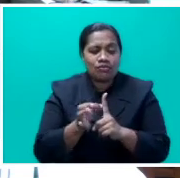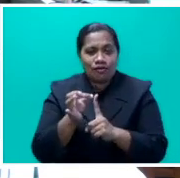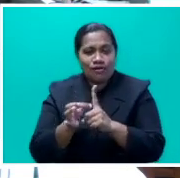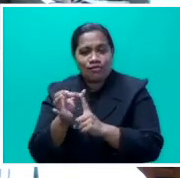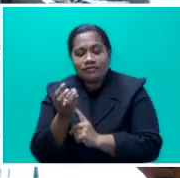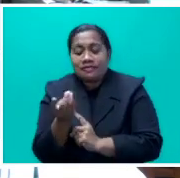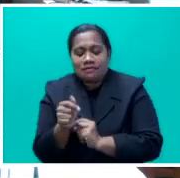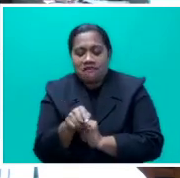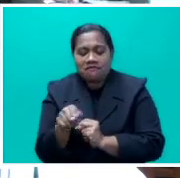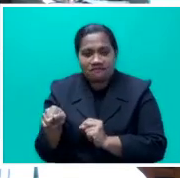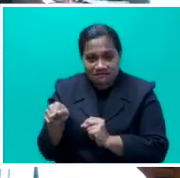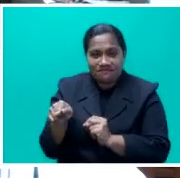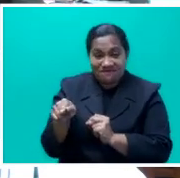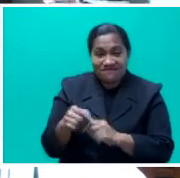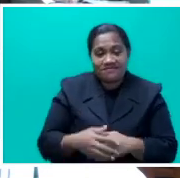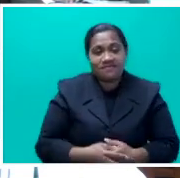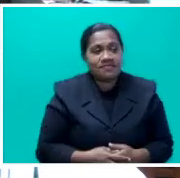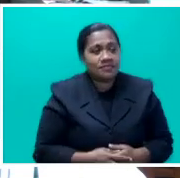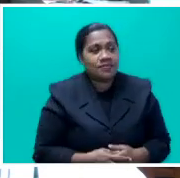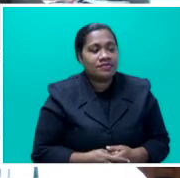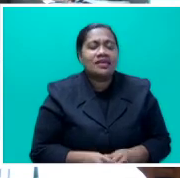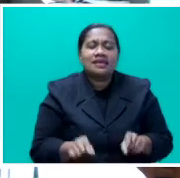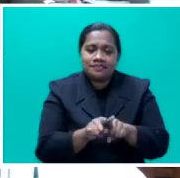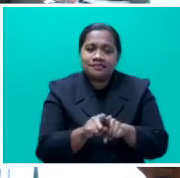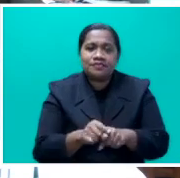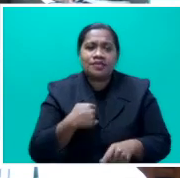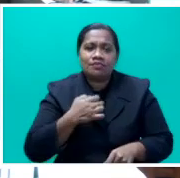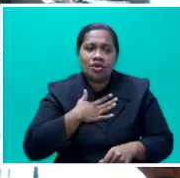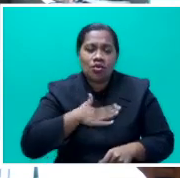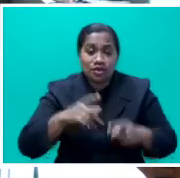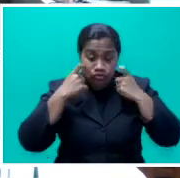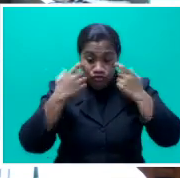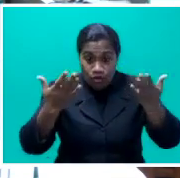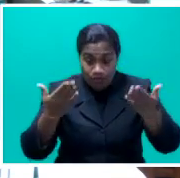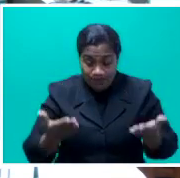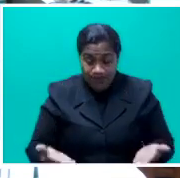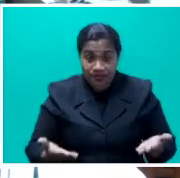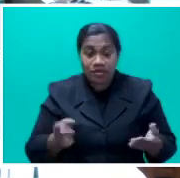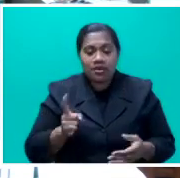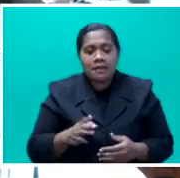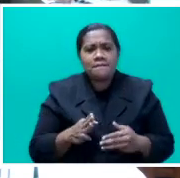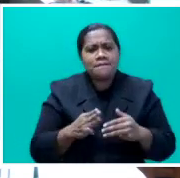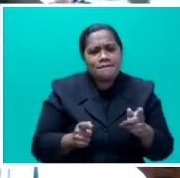area, Mr. Speaker, sir. I also wish to assure this August House that in terms of managing